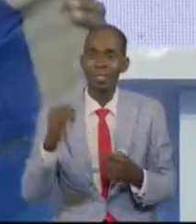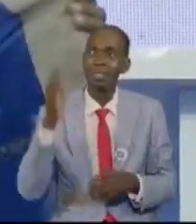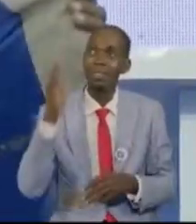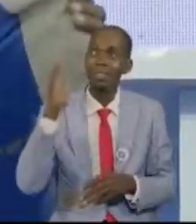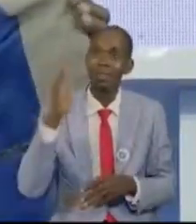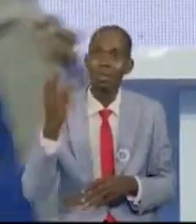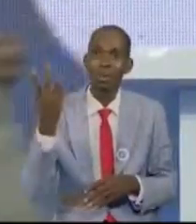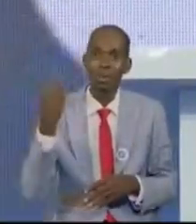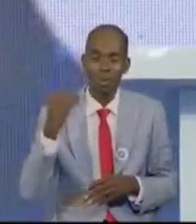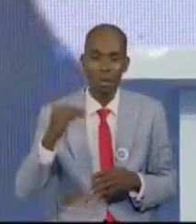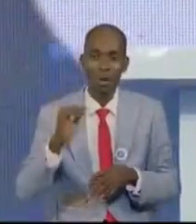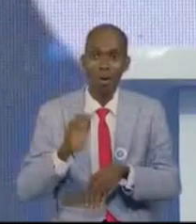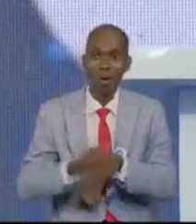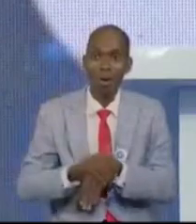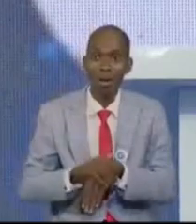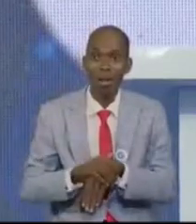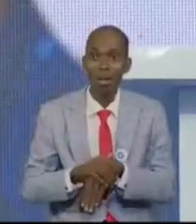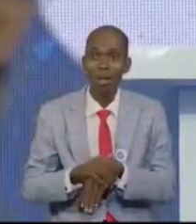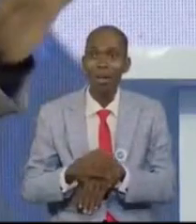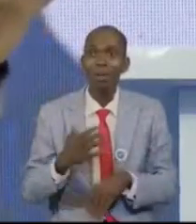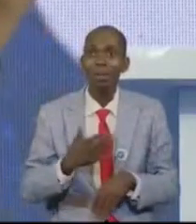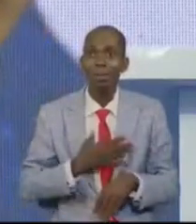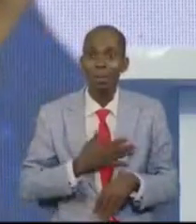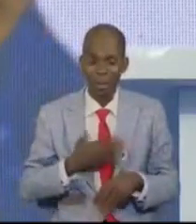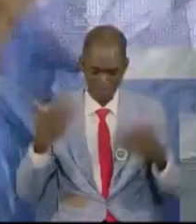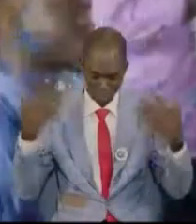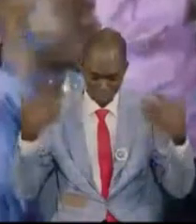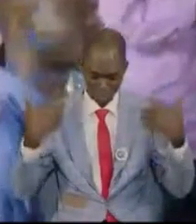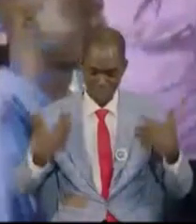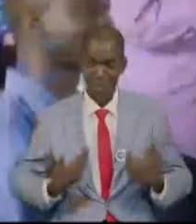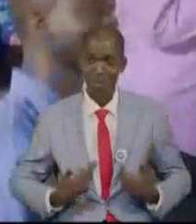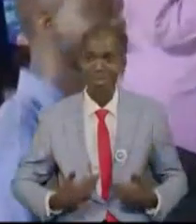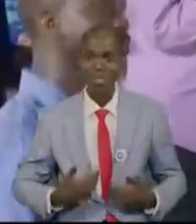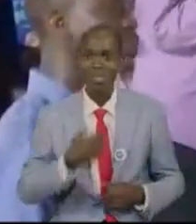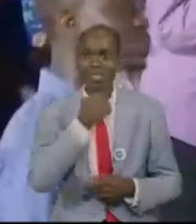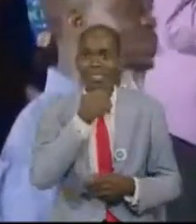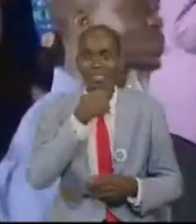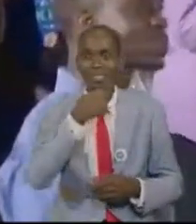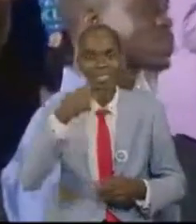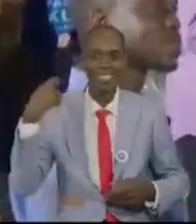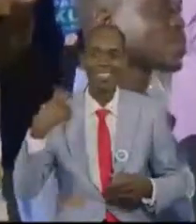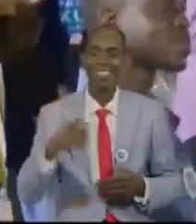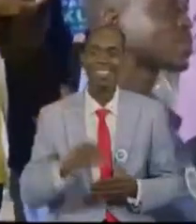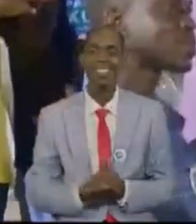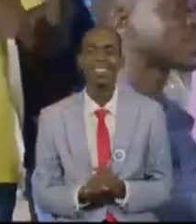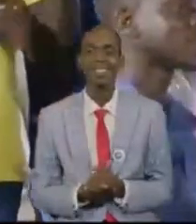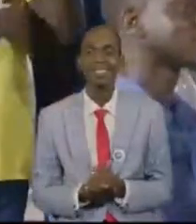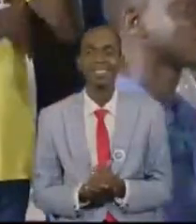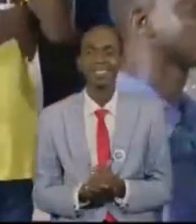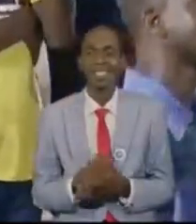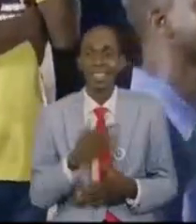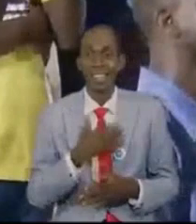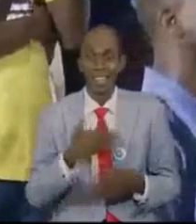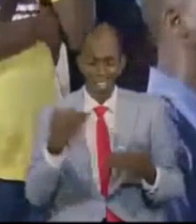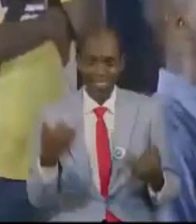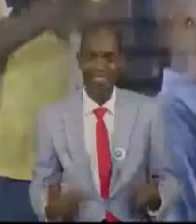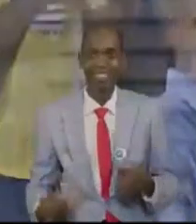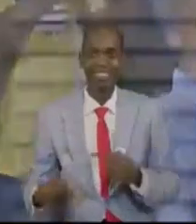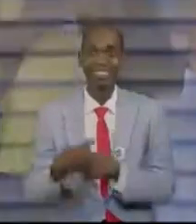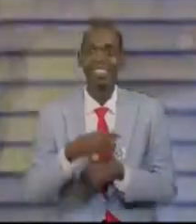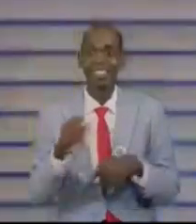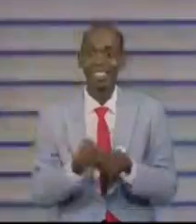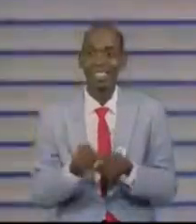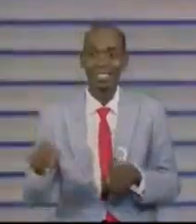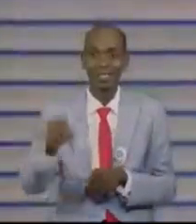going on, my clothes dried up. And today, as you are giving